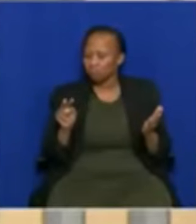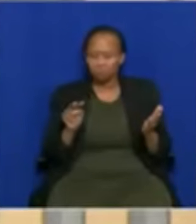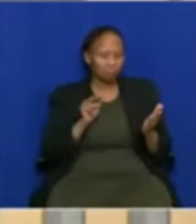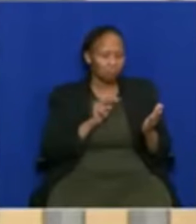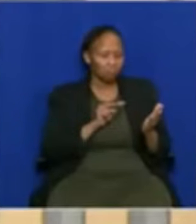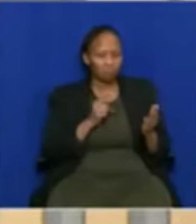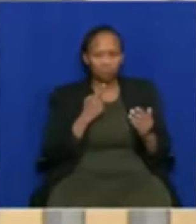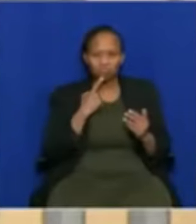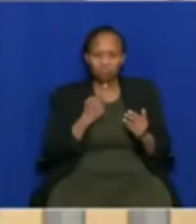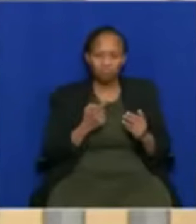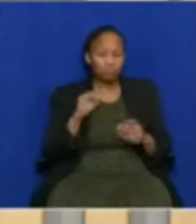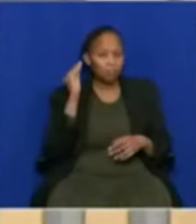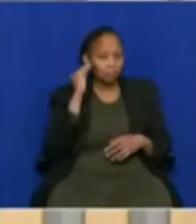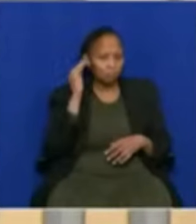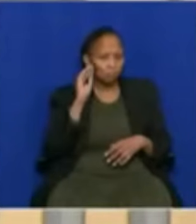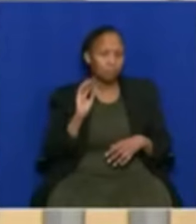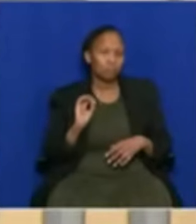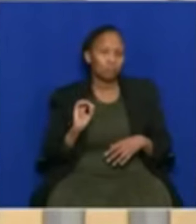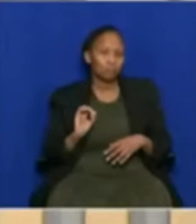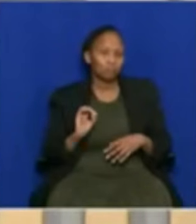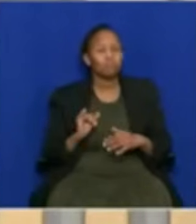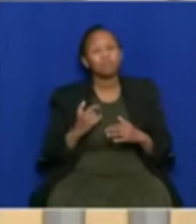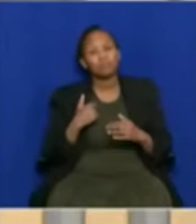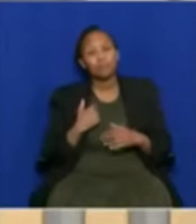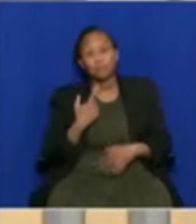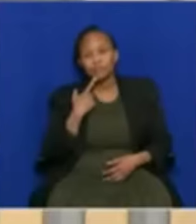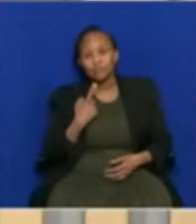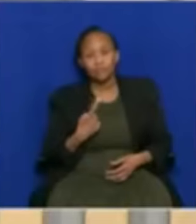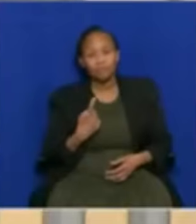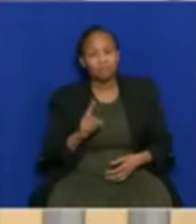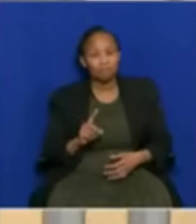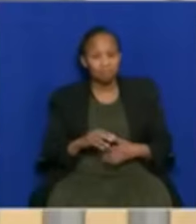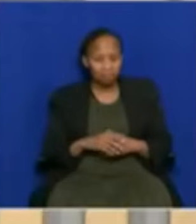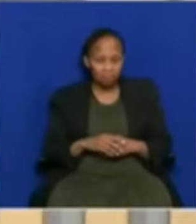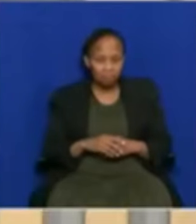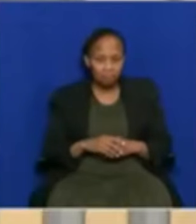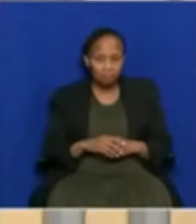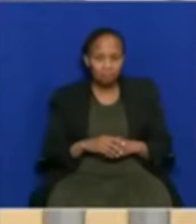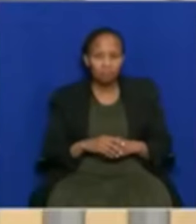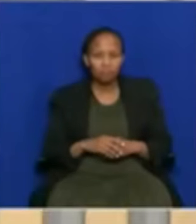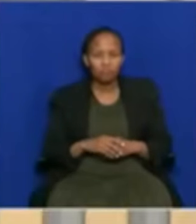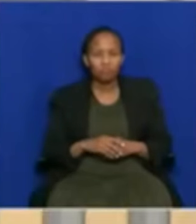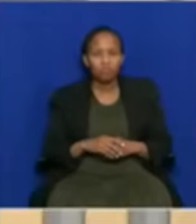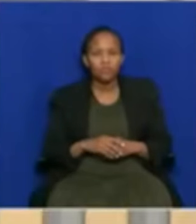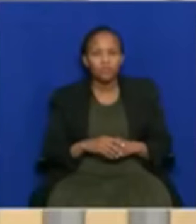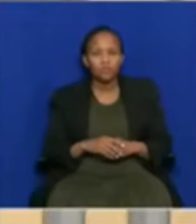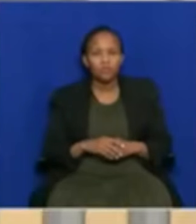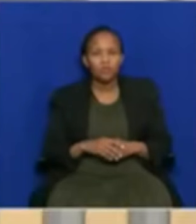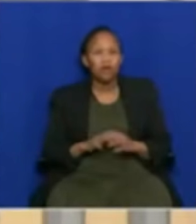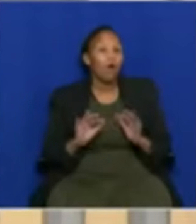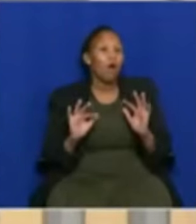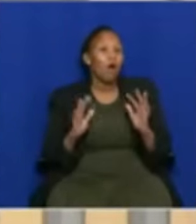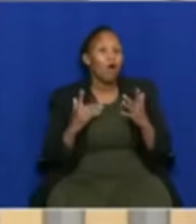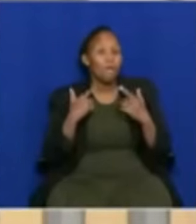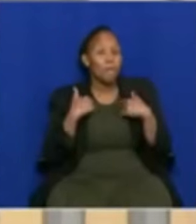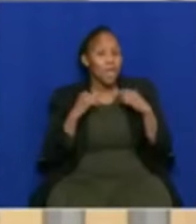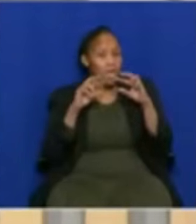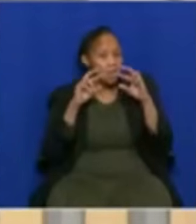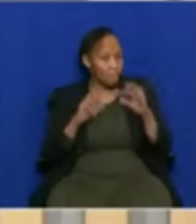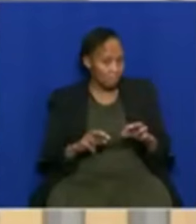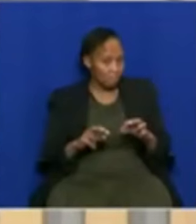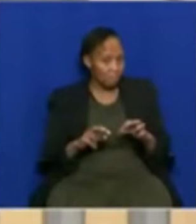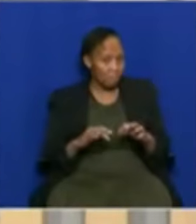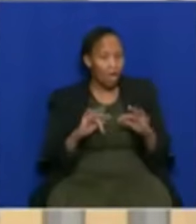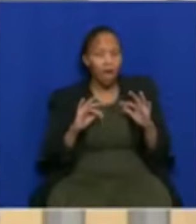just must say how I looked at it and how I investigated it. So when you look at the docket, it's got